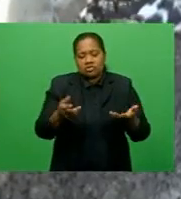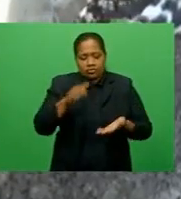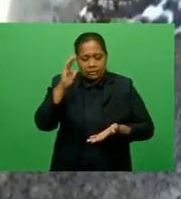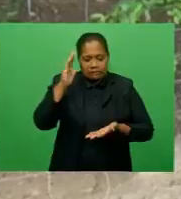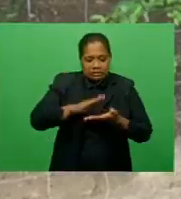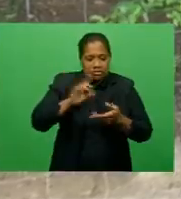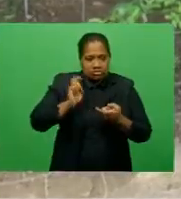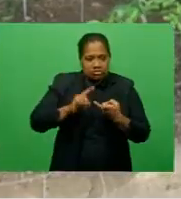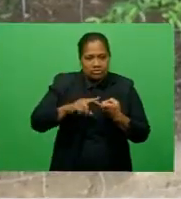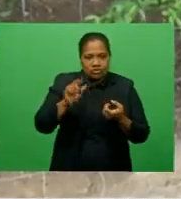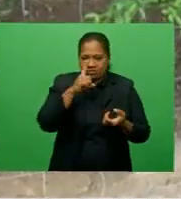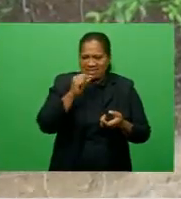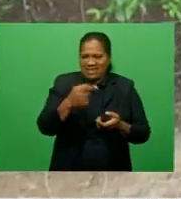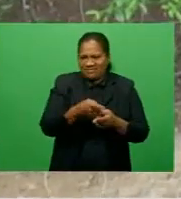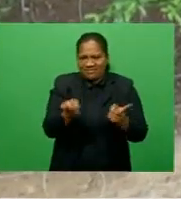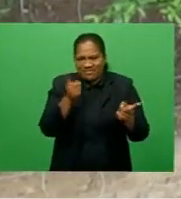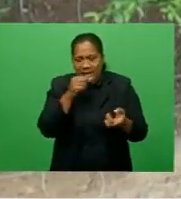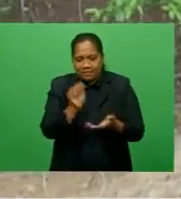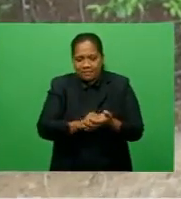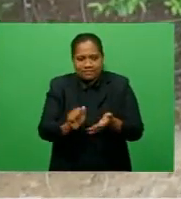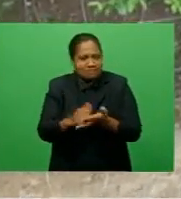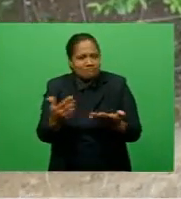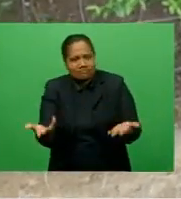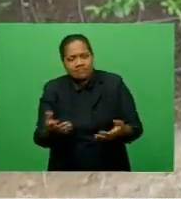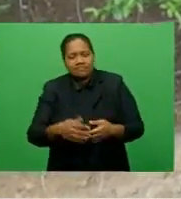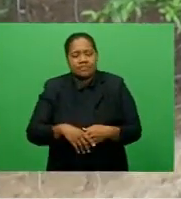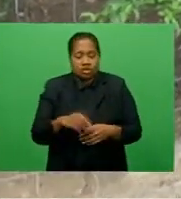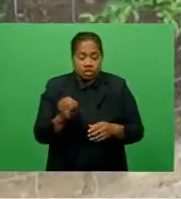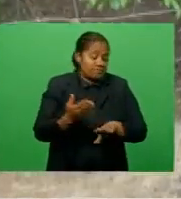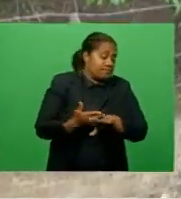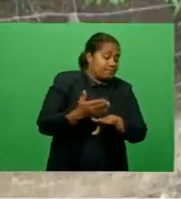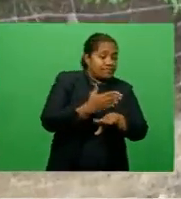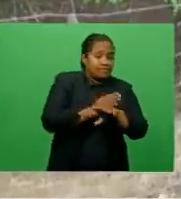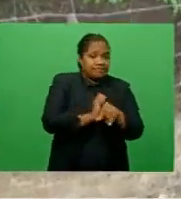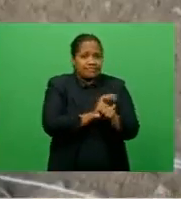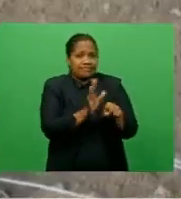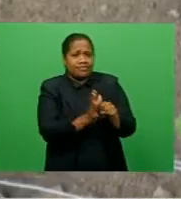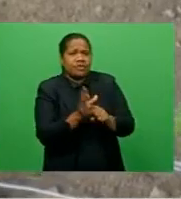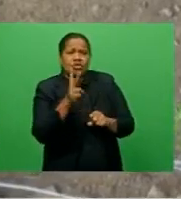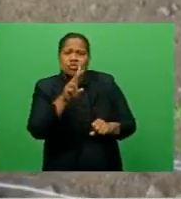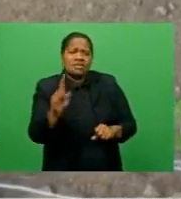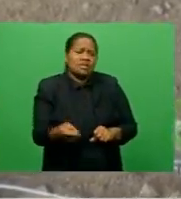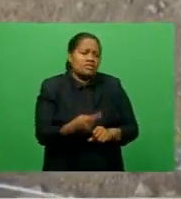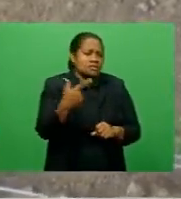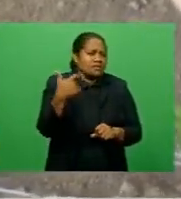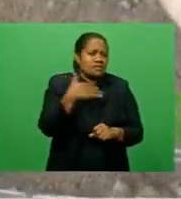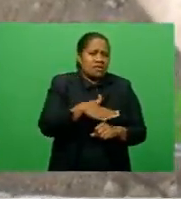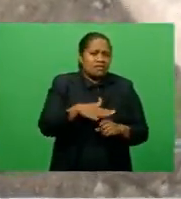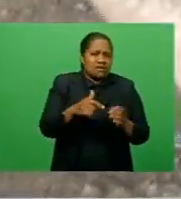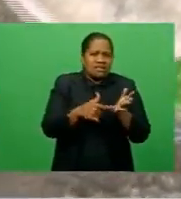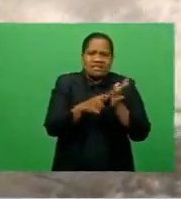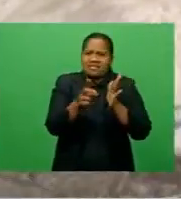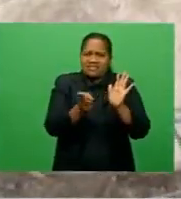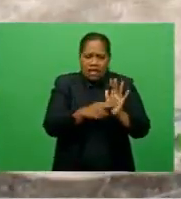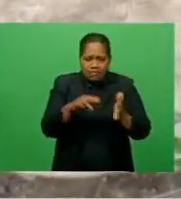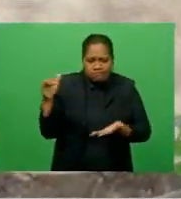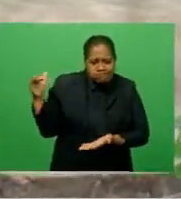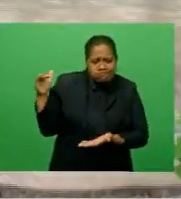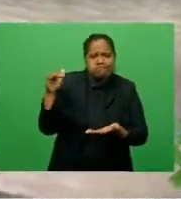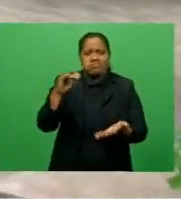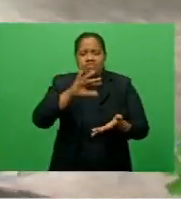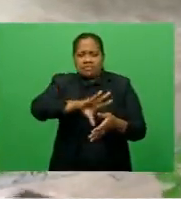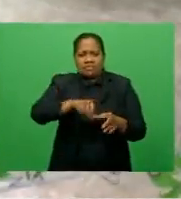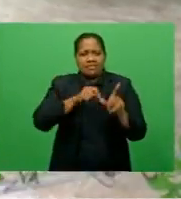doing that. Cole says that during the pre-COVID period, 2,700 tons of pork was produced locally every